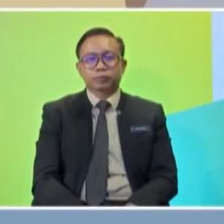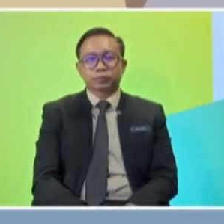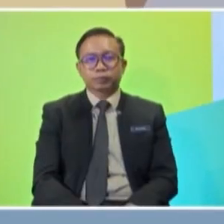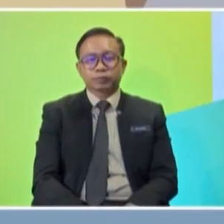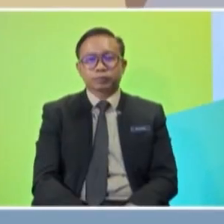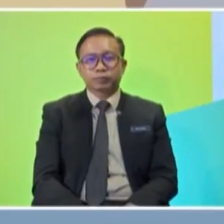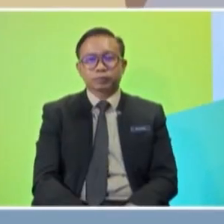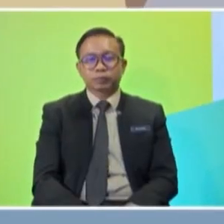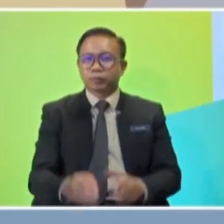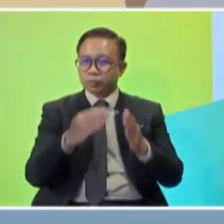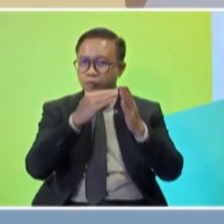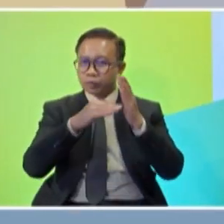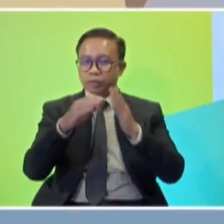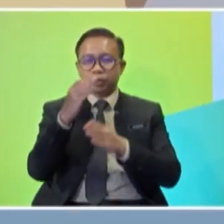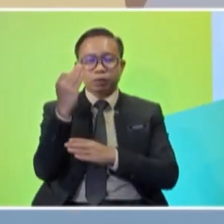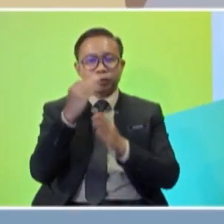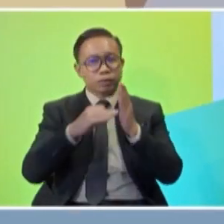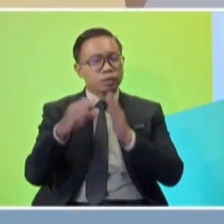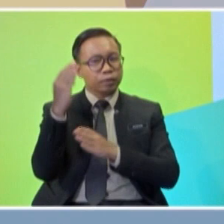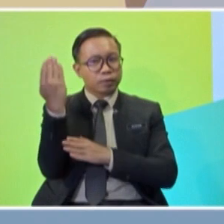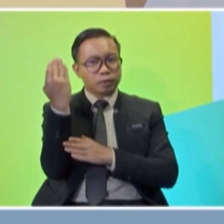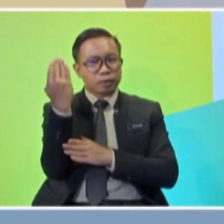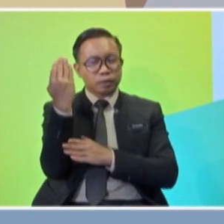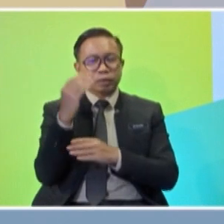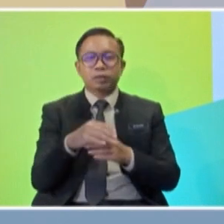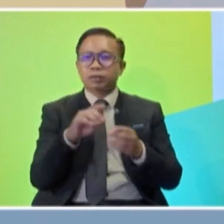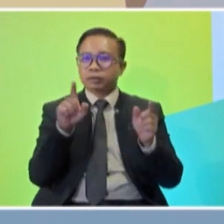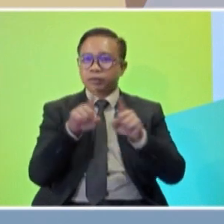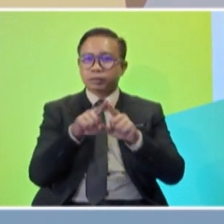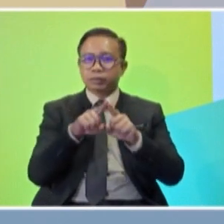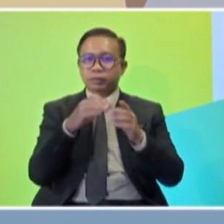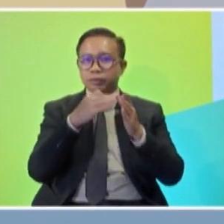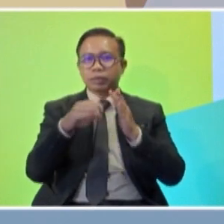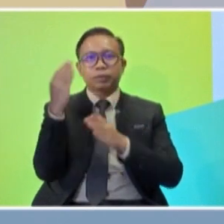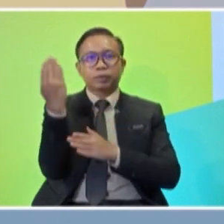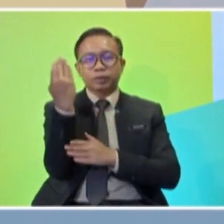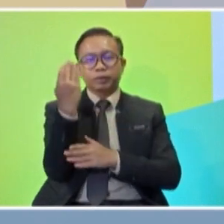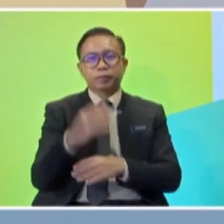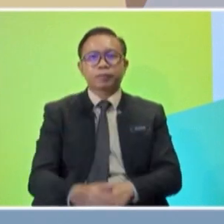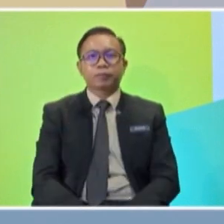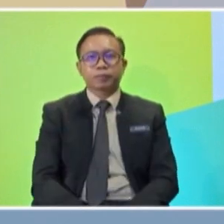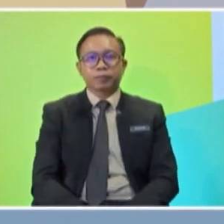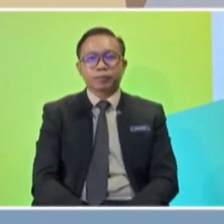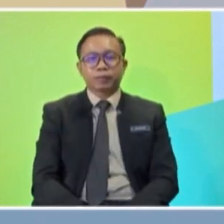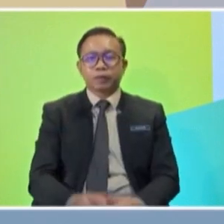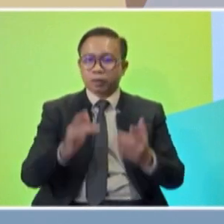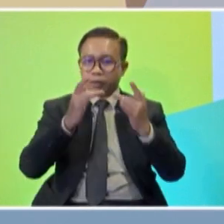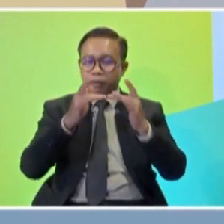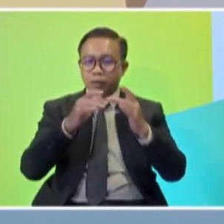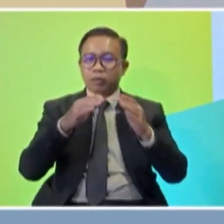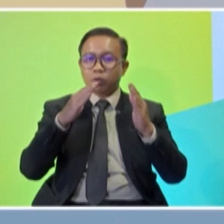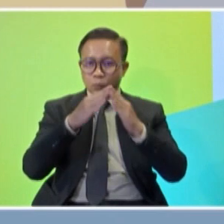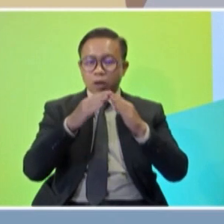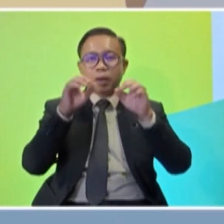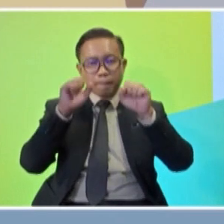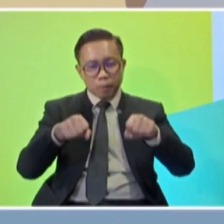Proper fraction divided by proper fraction. I will read the question and kids at home, you can try do it now. And okay. The Google Meet kids and also kids at home, you